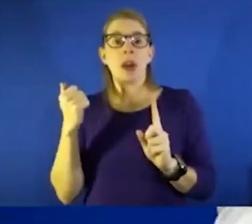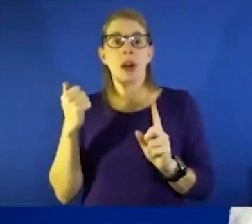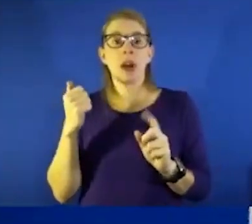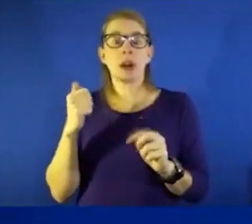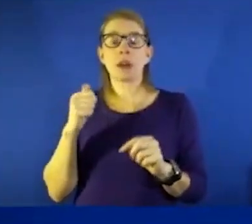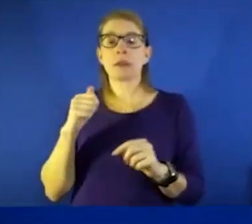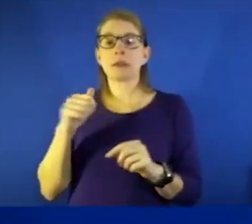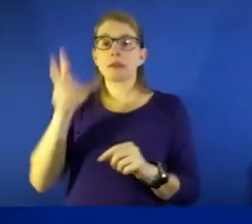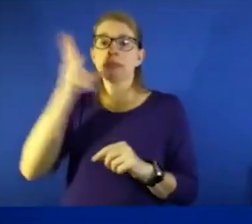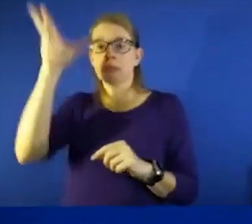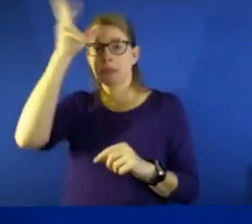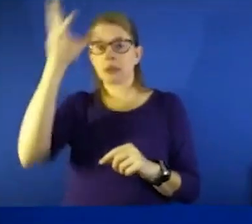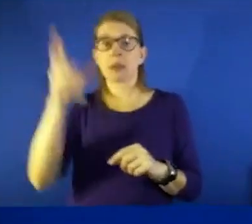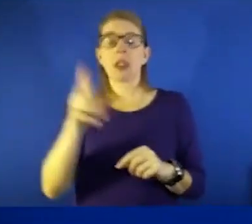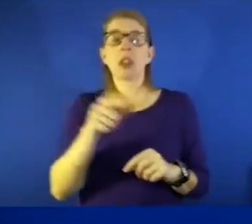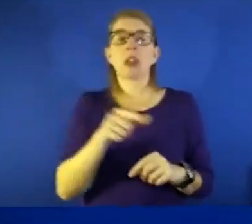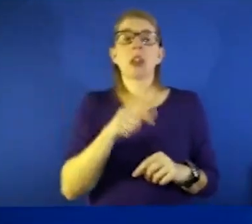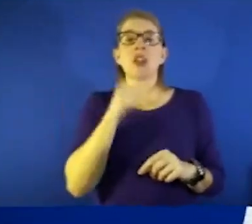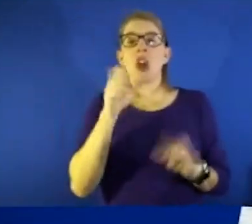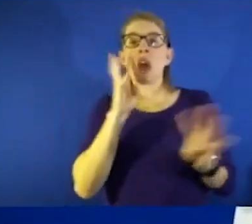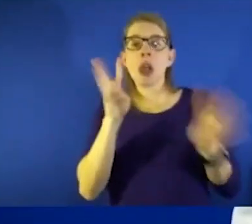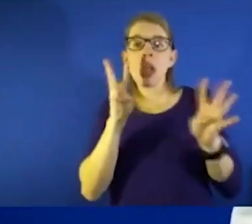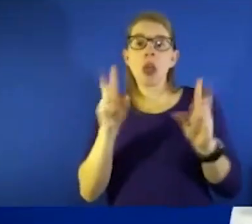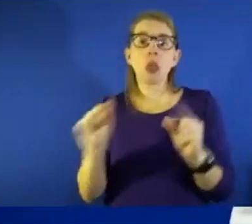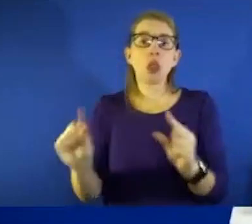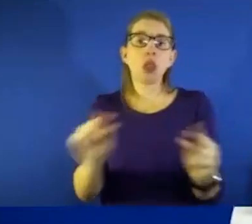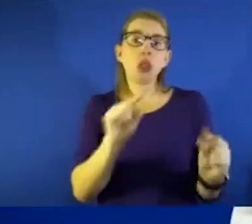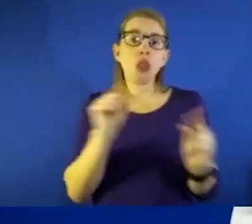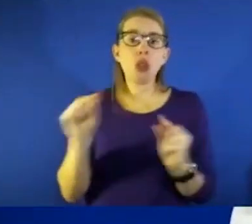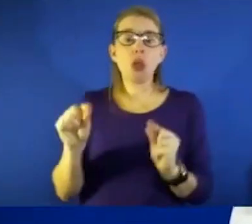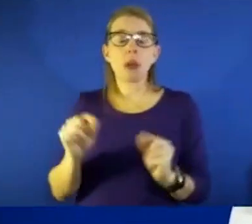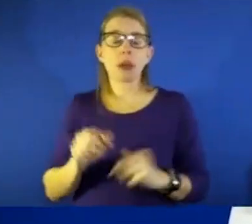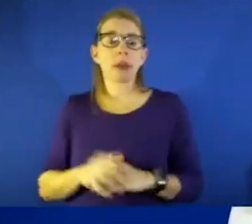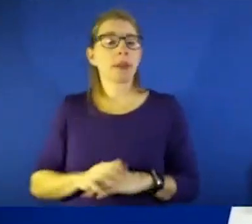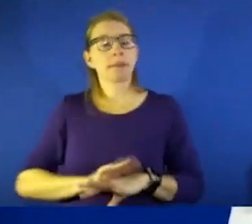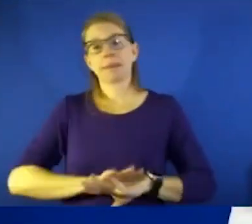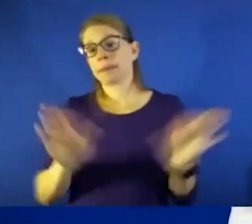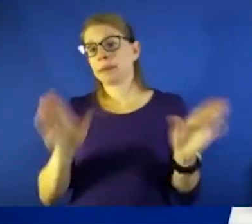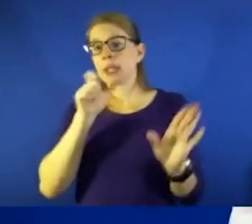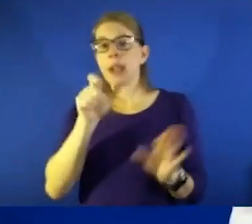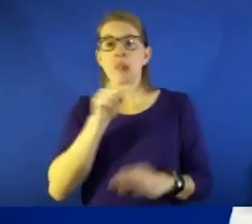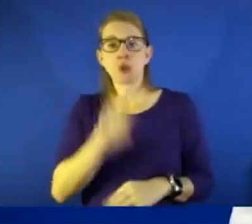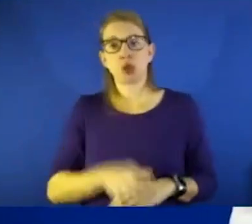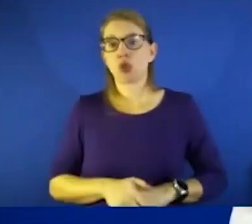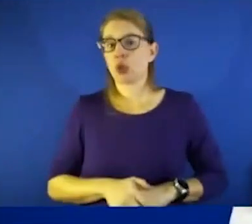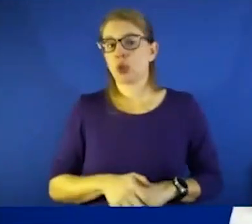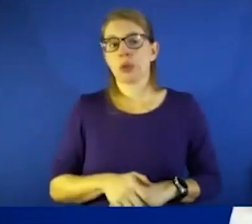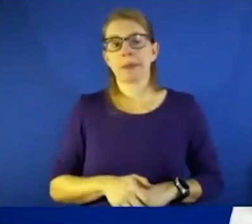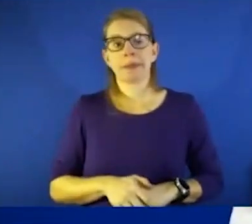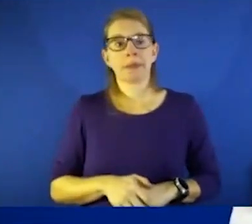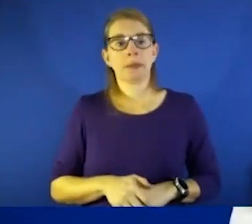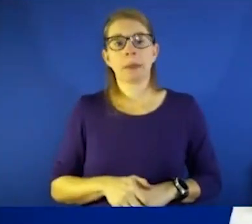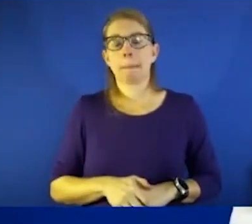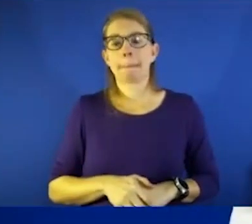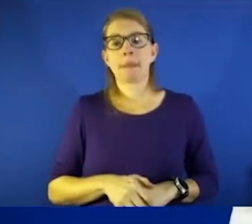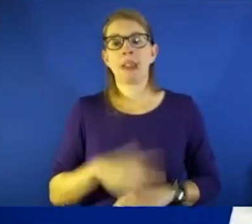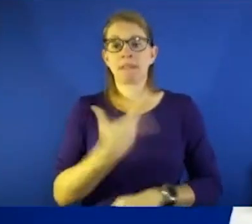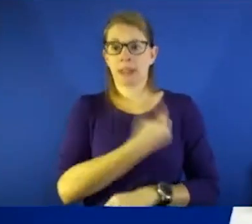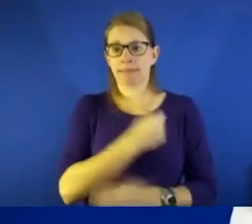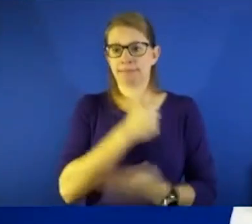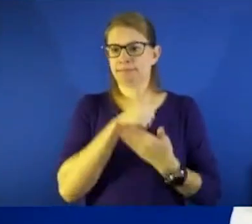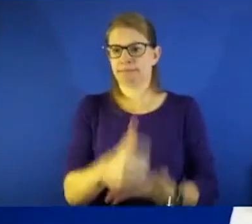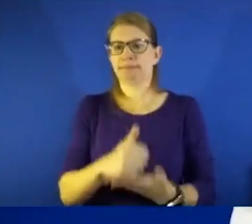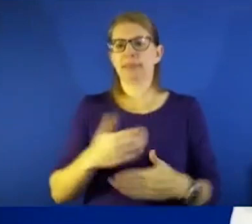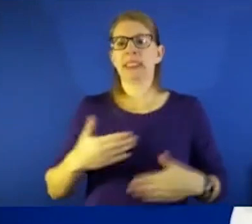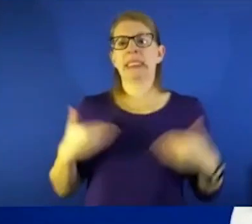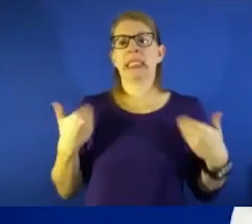be a rumor reporter. No, it is absolutely not true. It's clear that vaccinations helped young children.